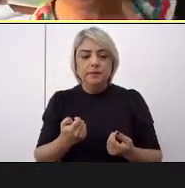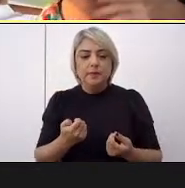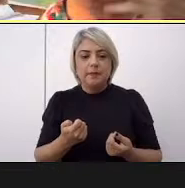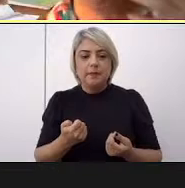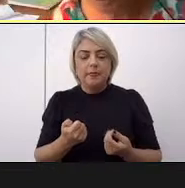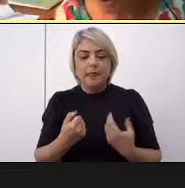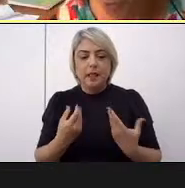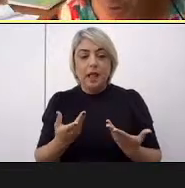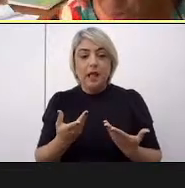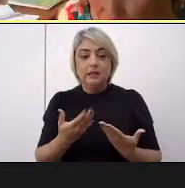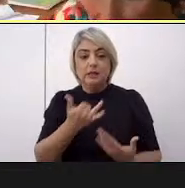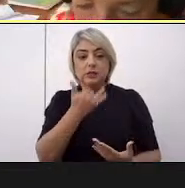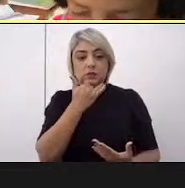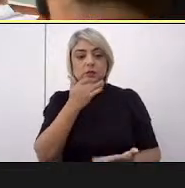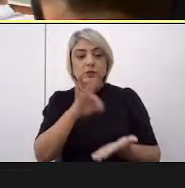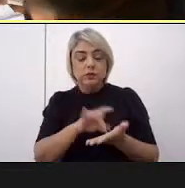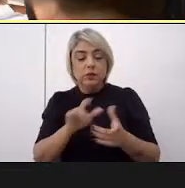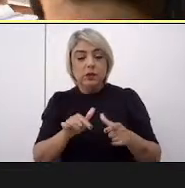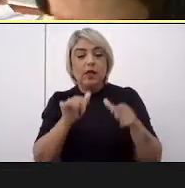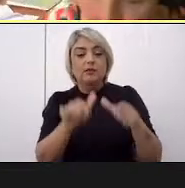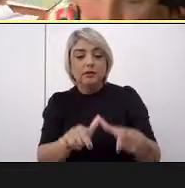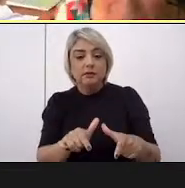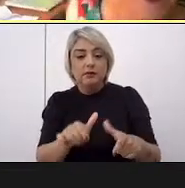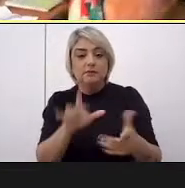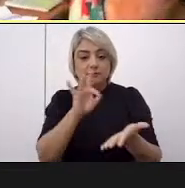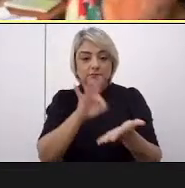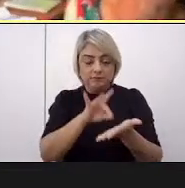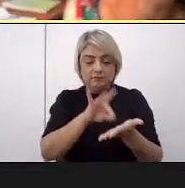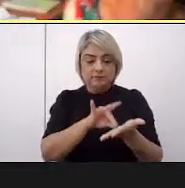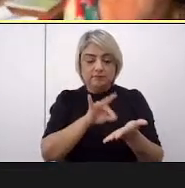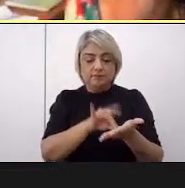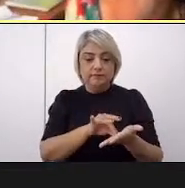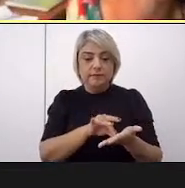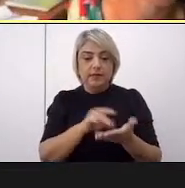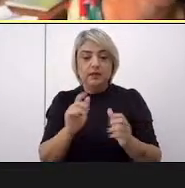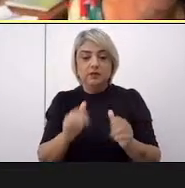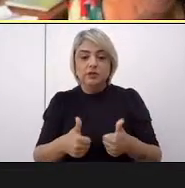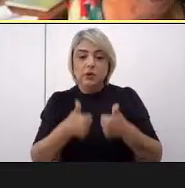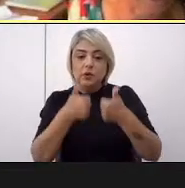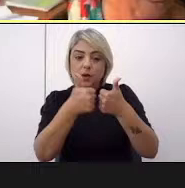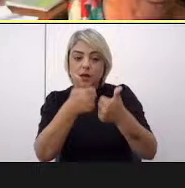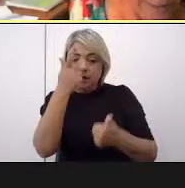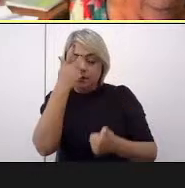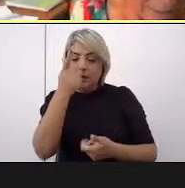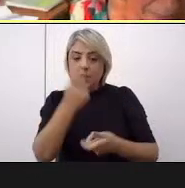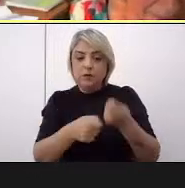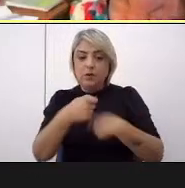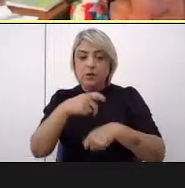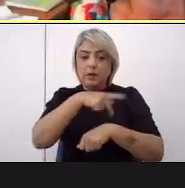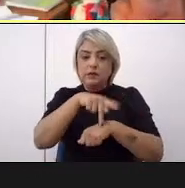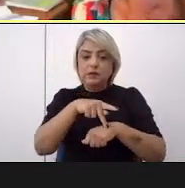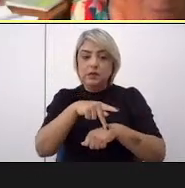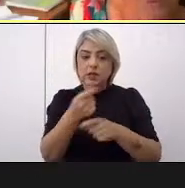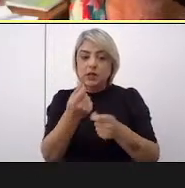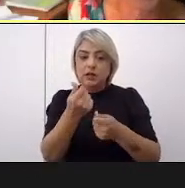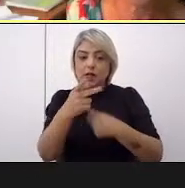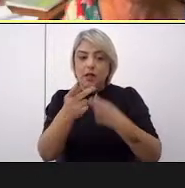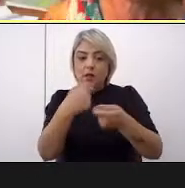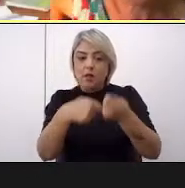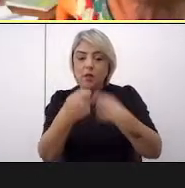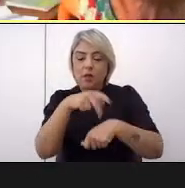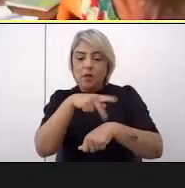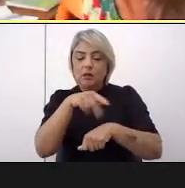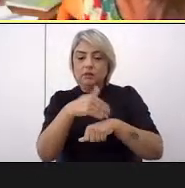it has been recuperated in a way by the hegemonic actor. This is really